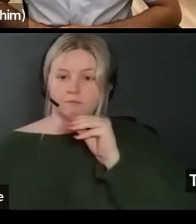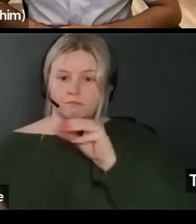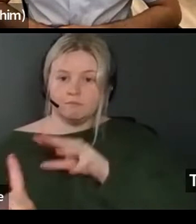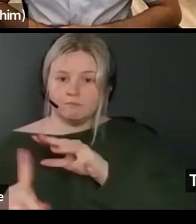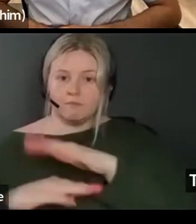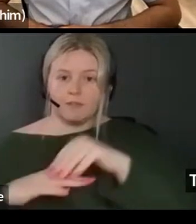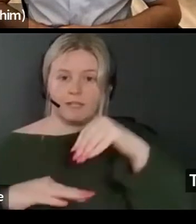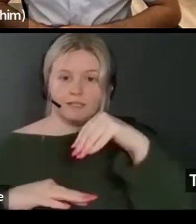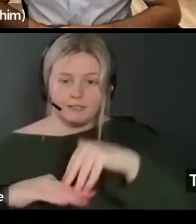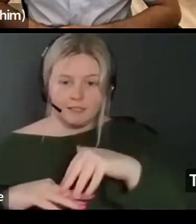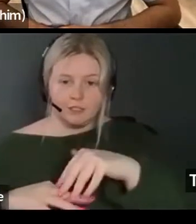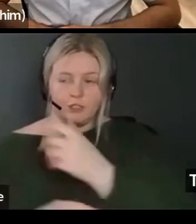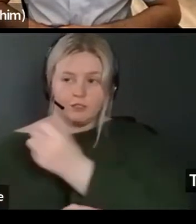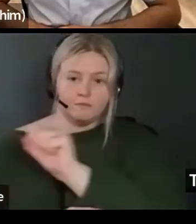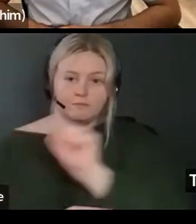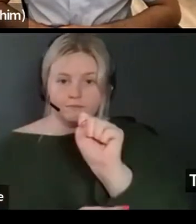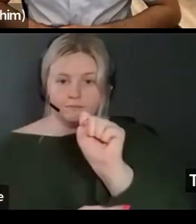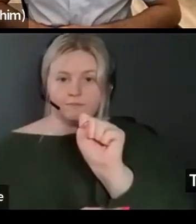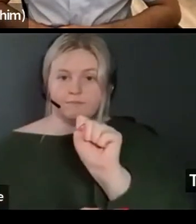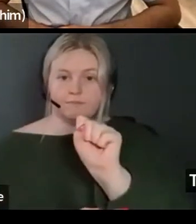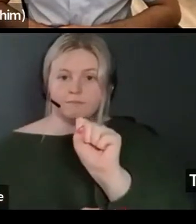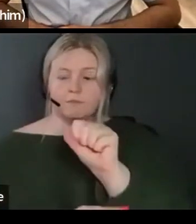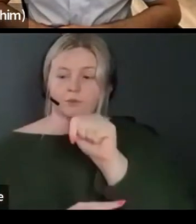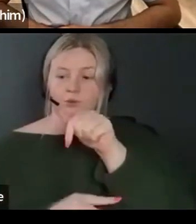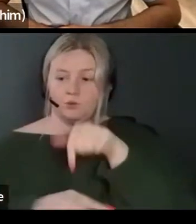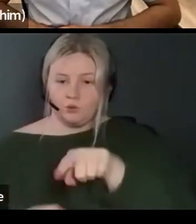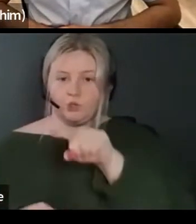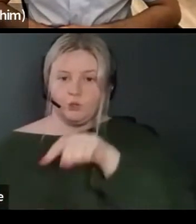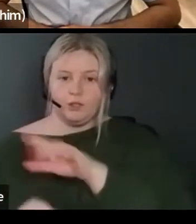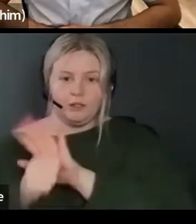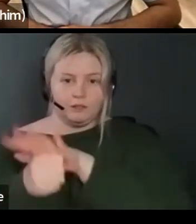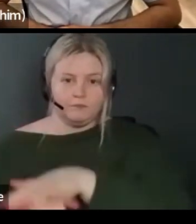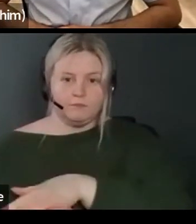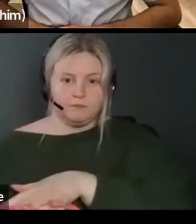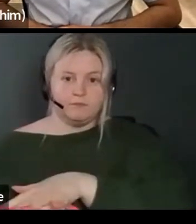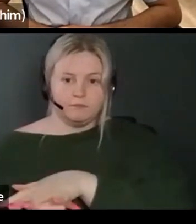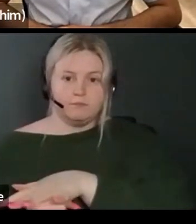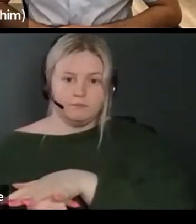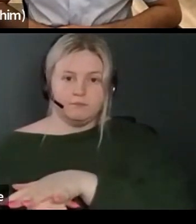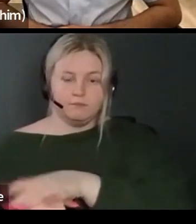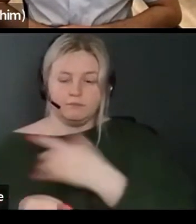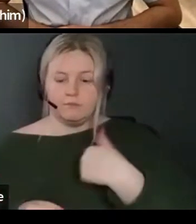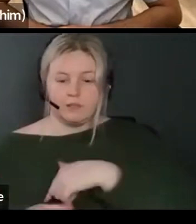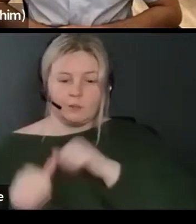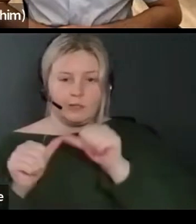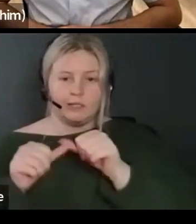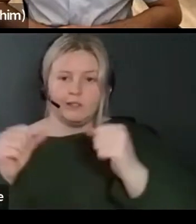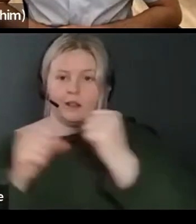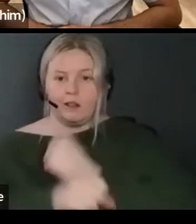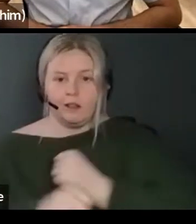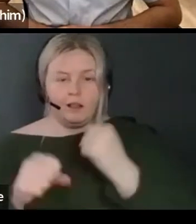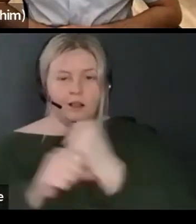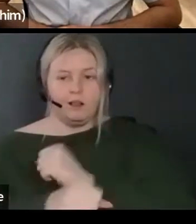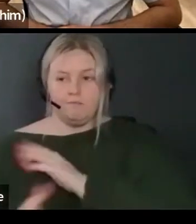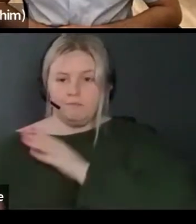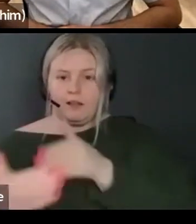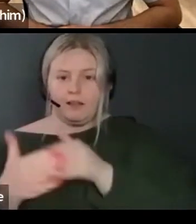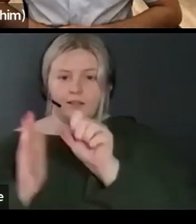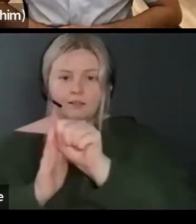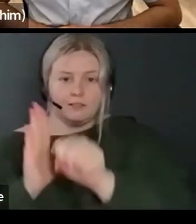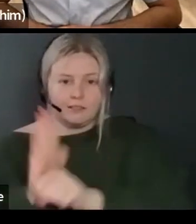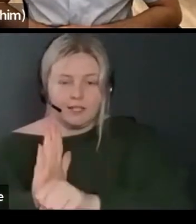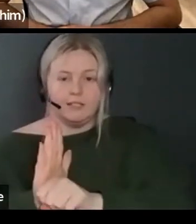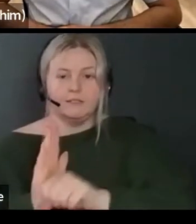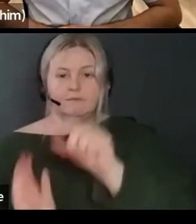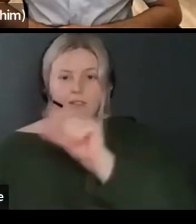Indigenous resilience in the face of this state oppression, as we continue to fight back against the state and to ensure that our